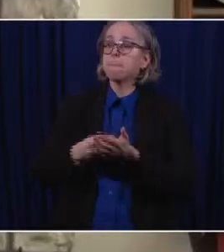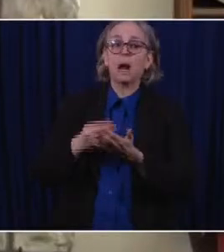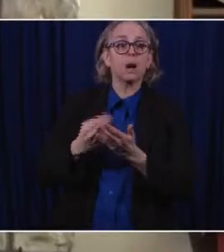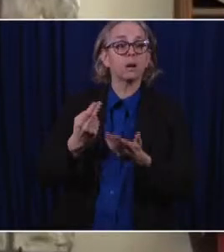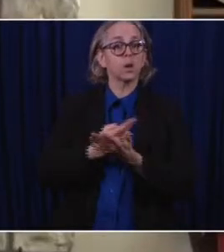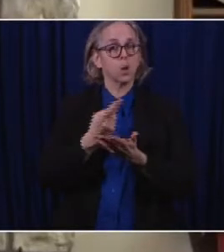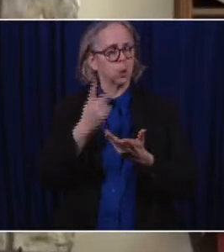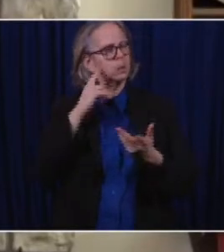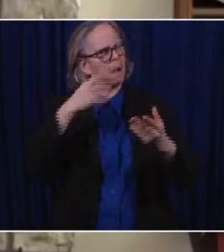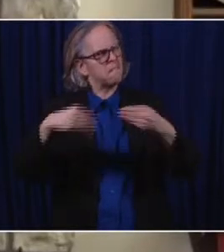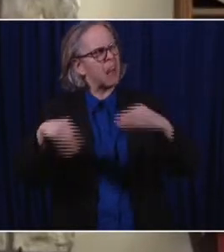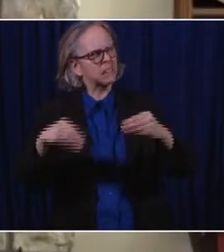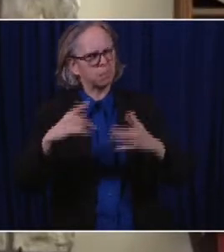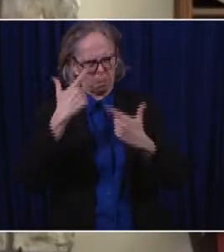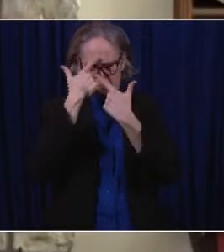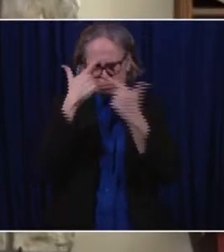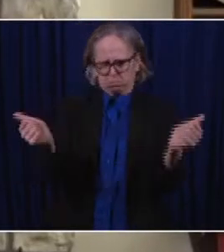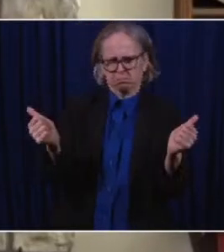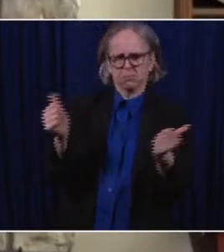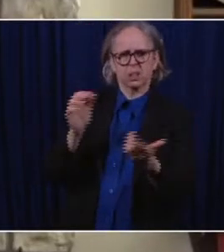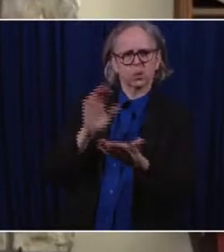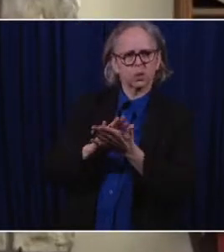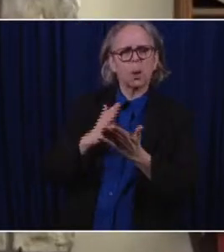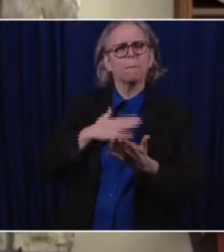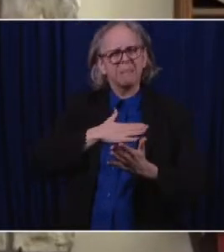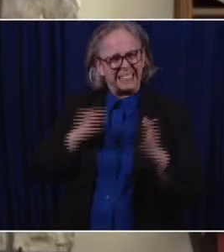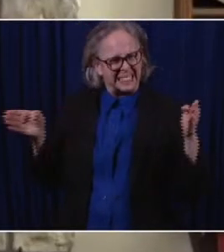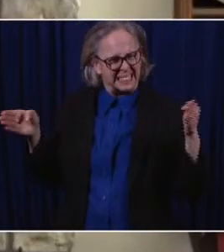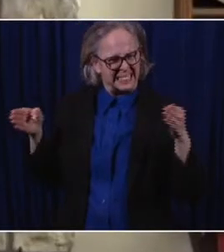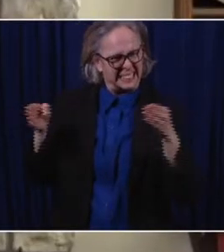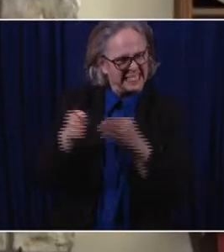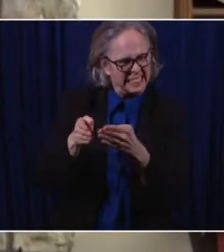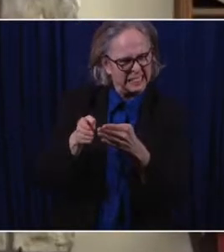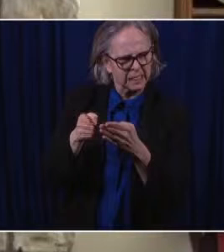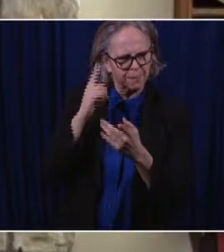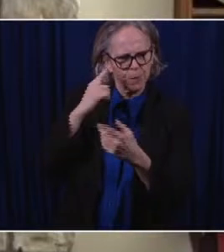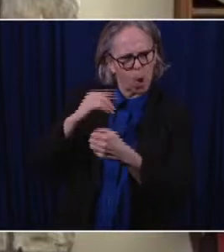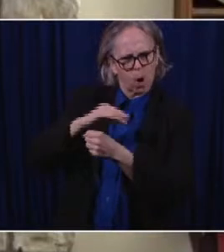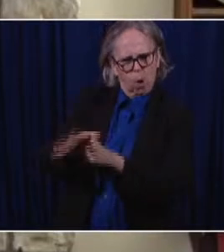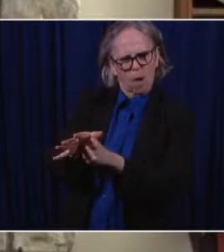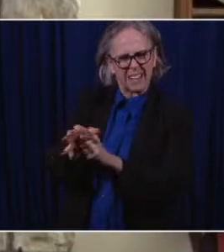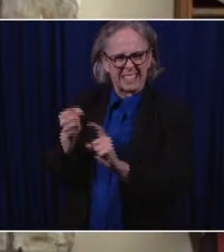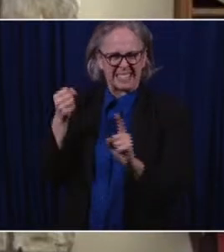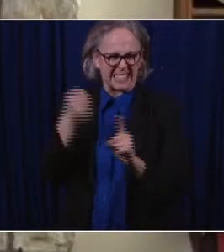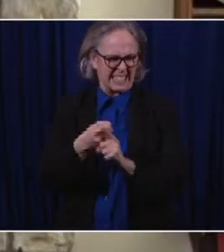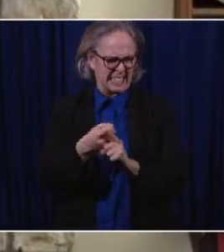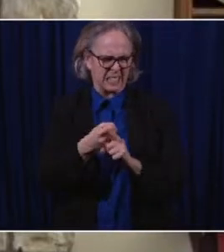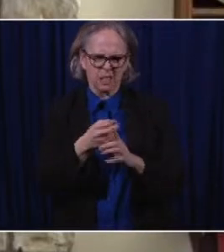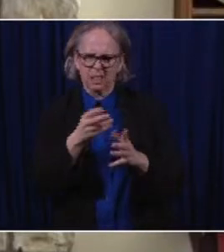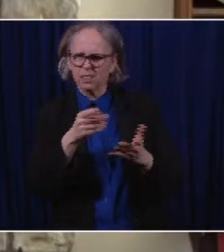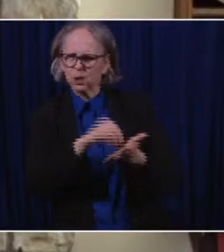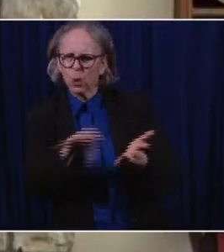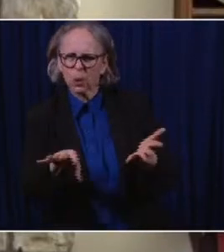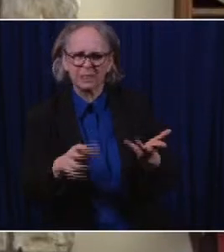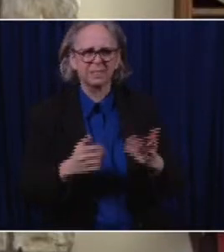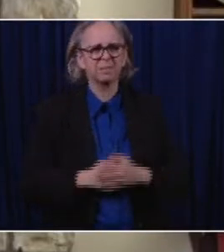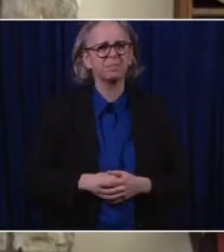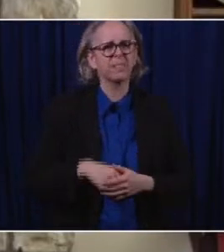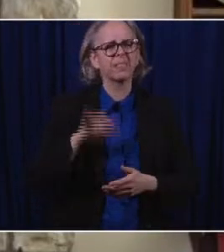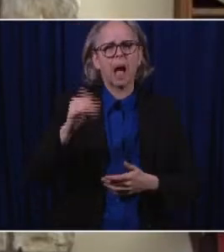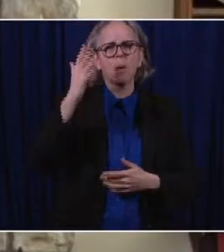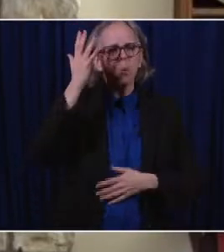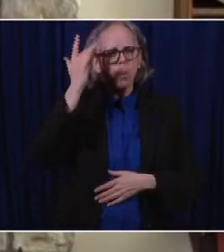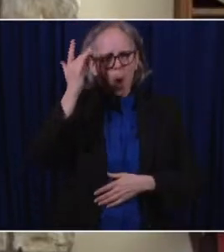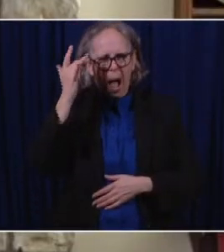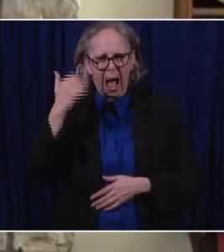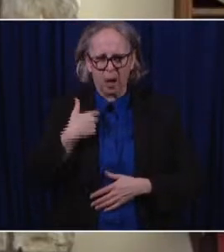disruption of this pandemic. That's why we will work with Superintendent DeMaria and the General Assembly to assist